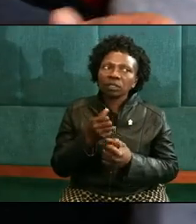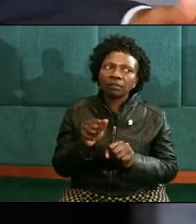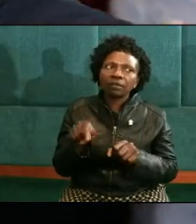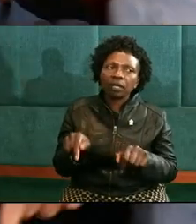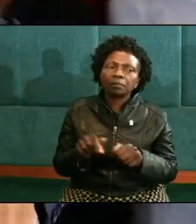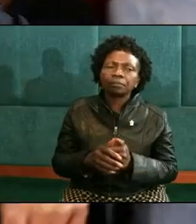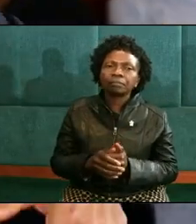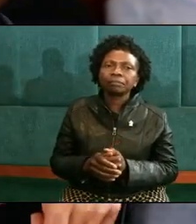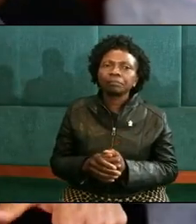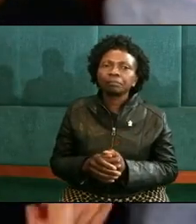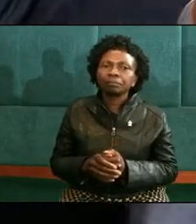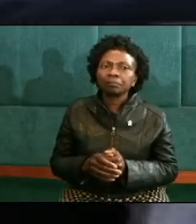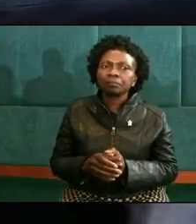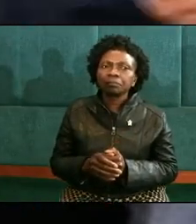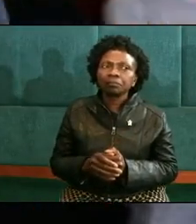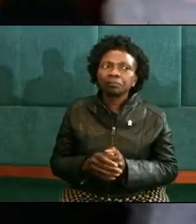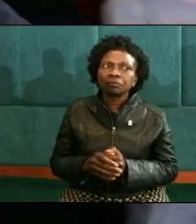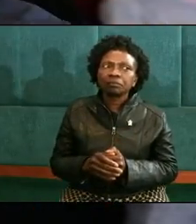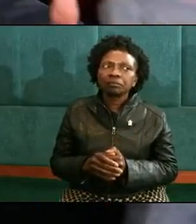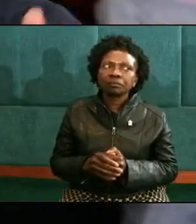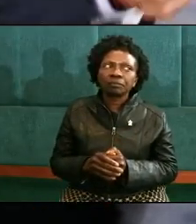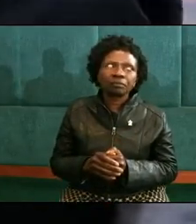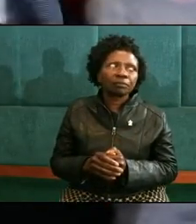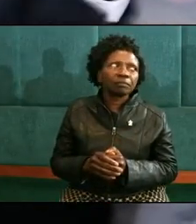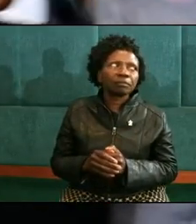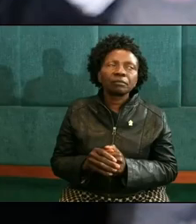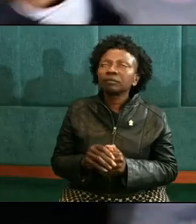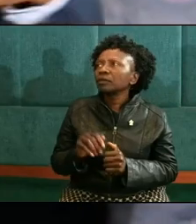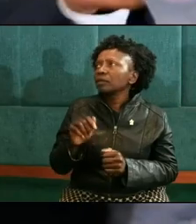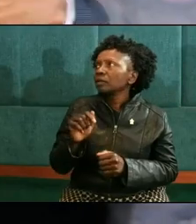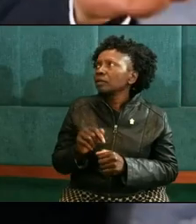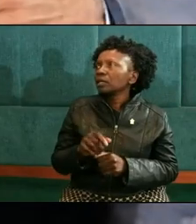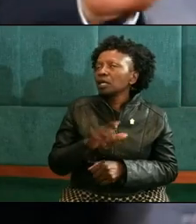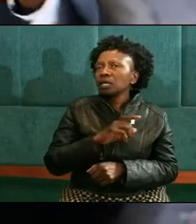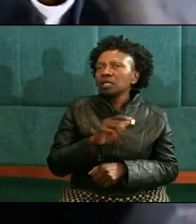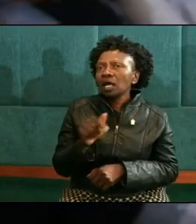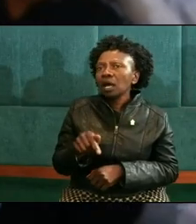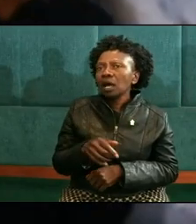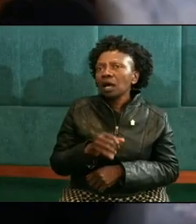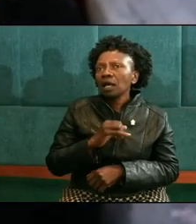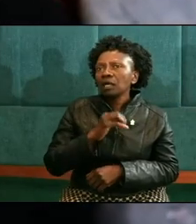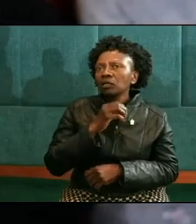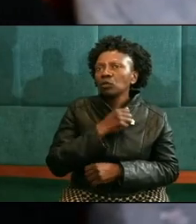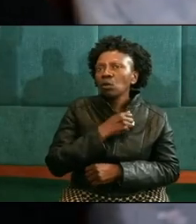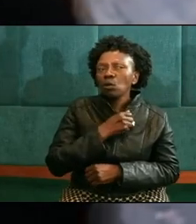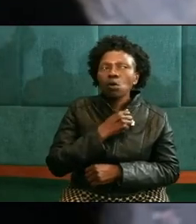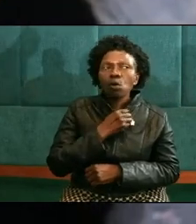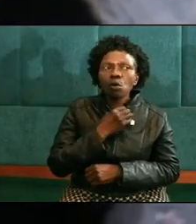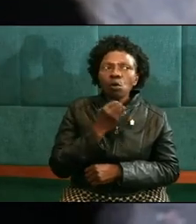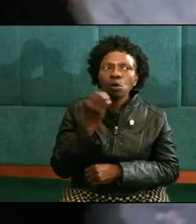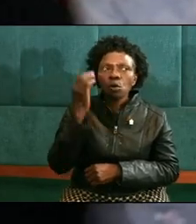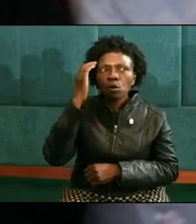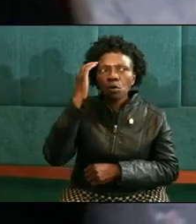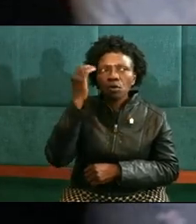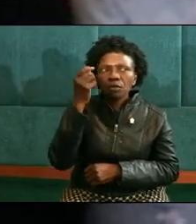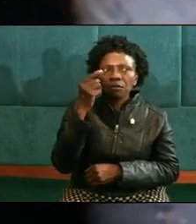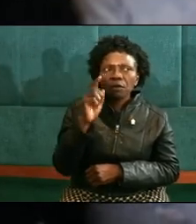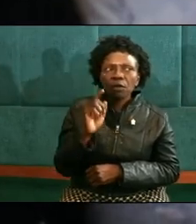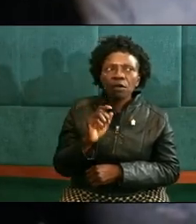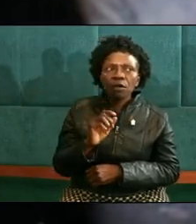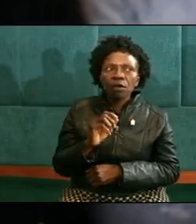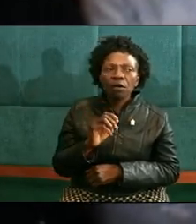bless you. God bless you. Can we sing that song again? Jesus, take this heart of mine. They're still coming. Still coming. God bless you. Is there another